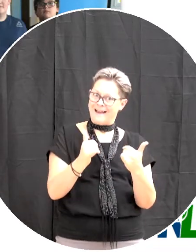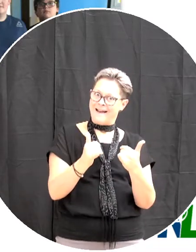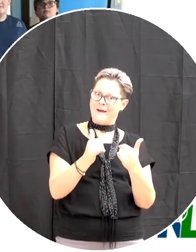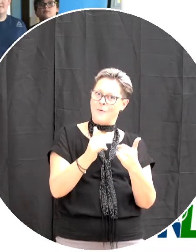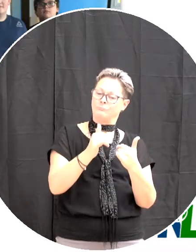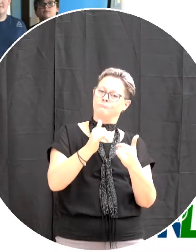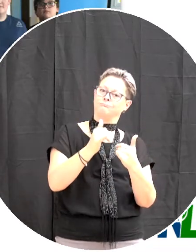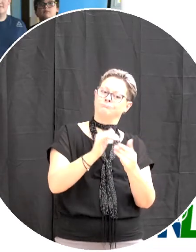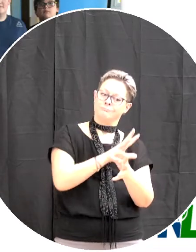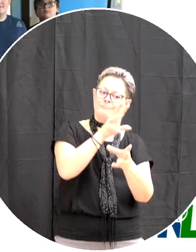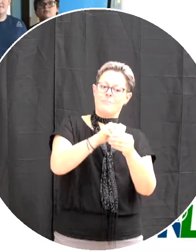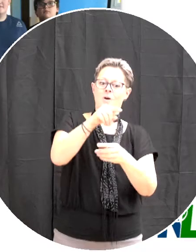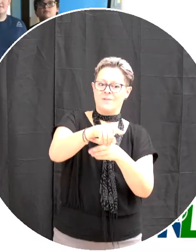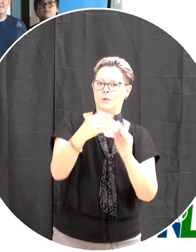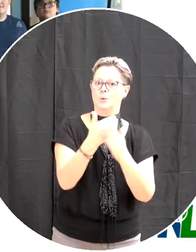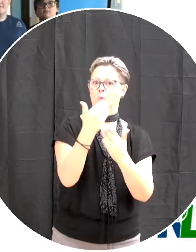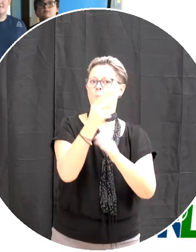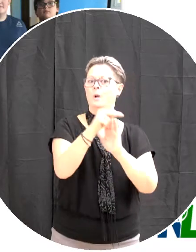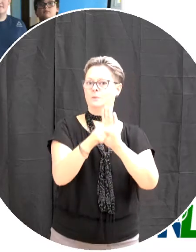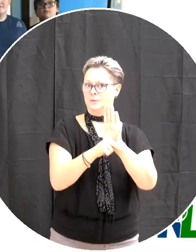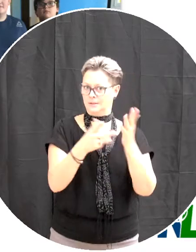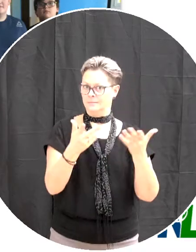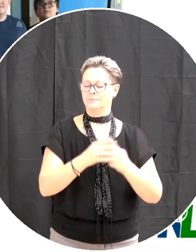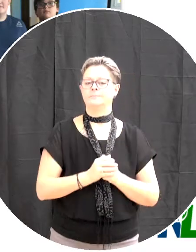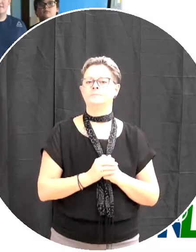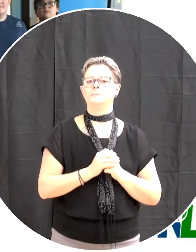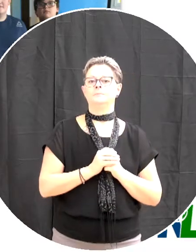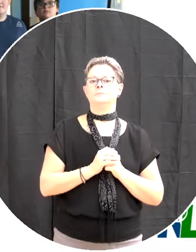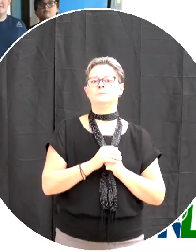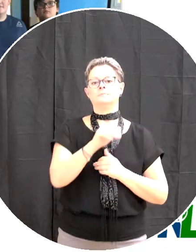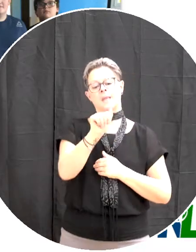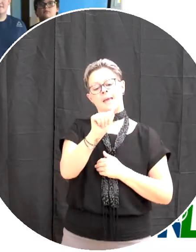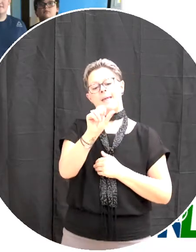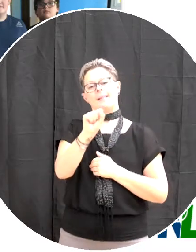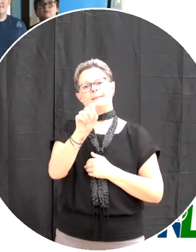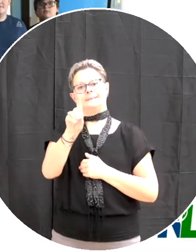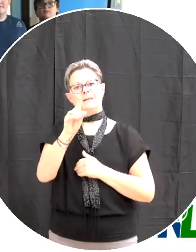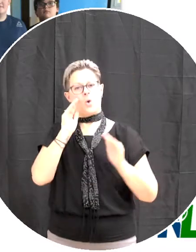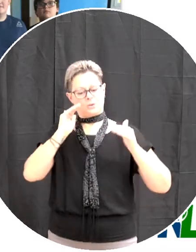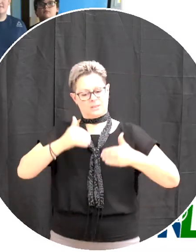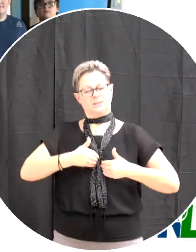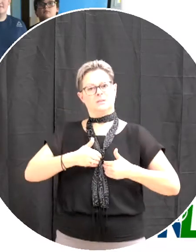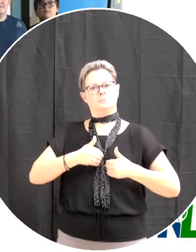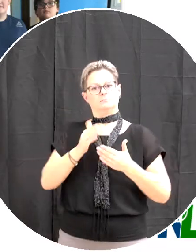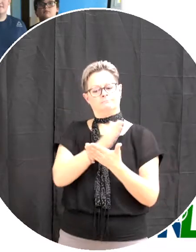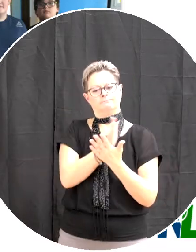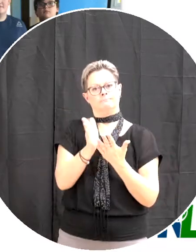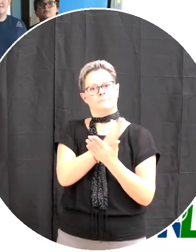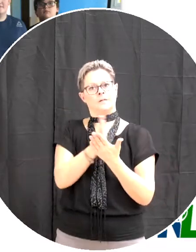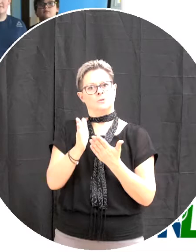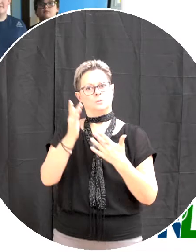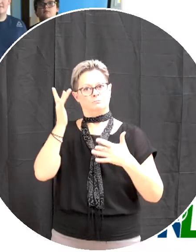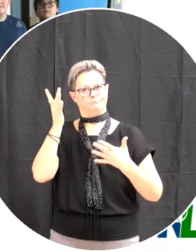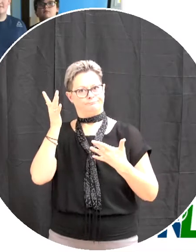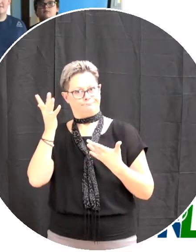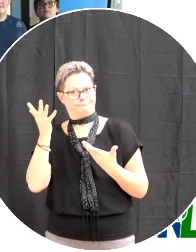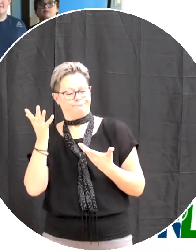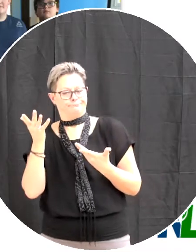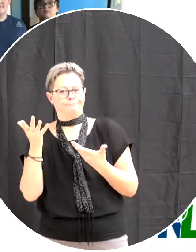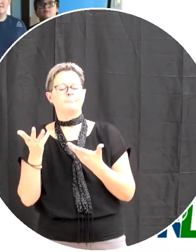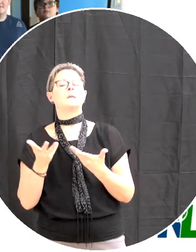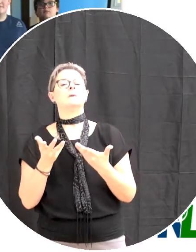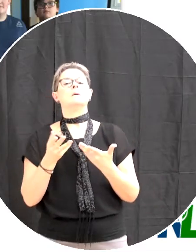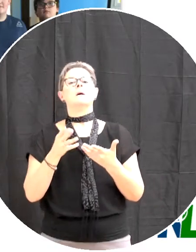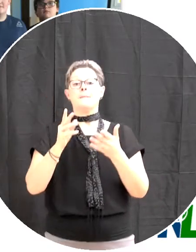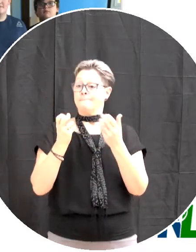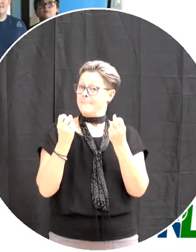new policy. In autism spectrum disorder, a lot of PL and resources deployed in support